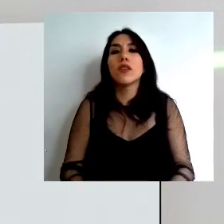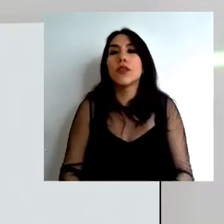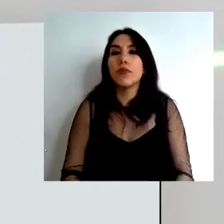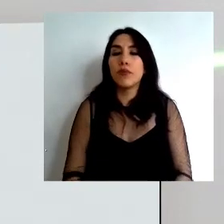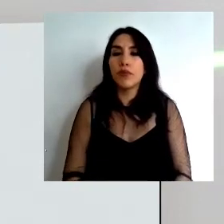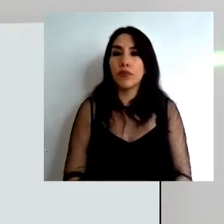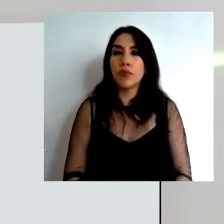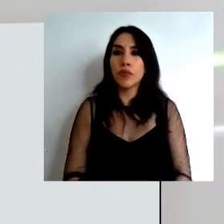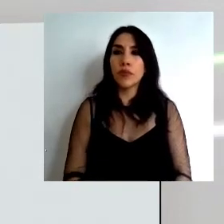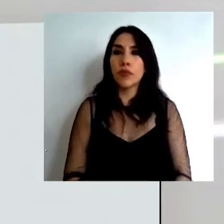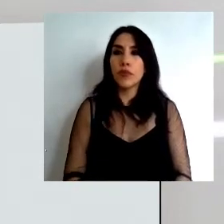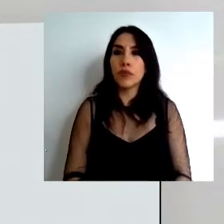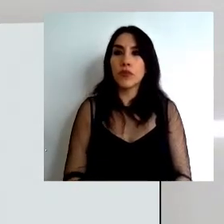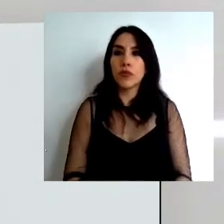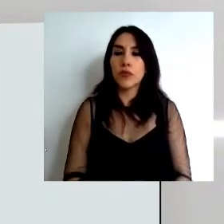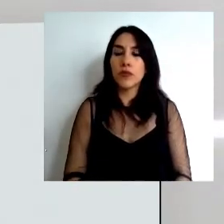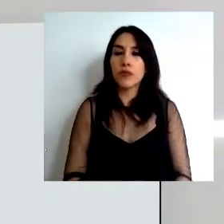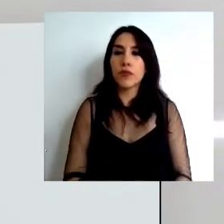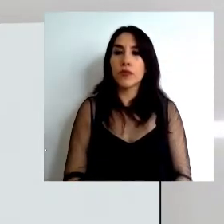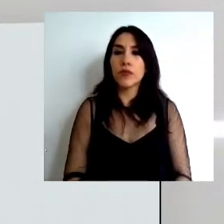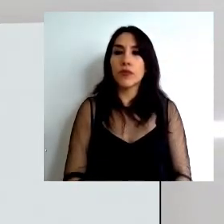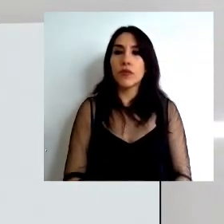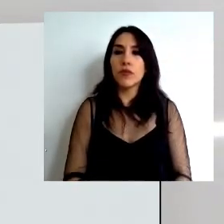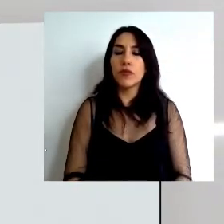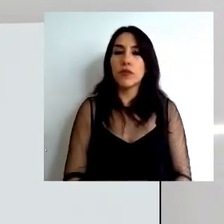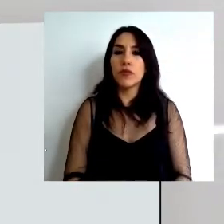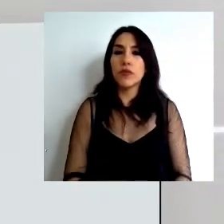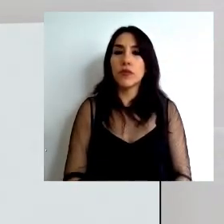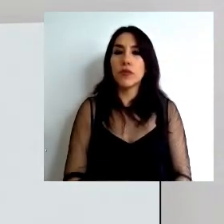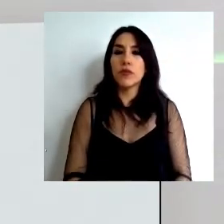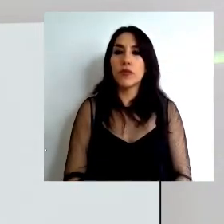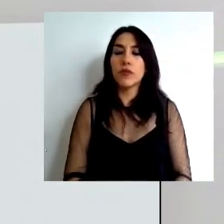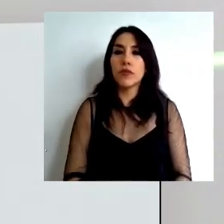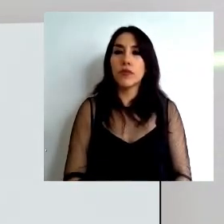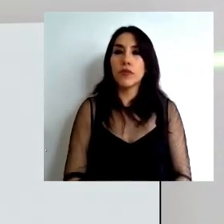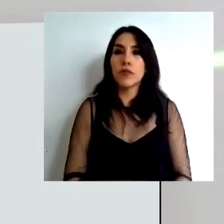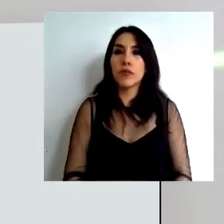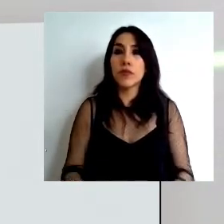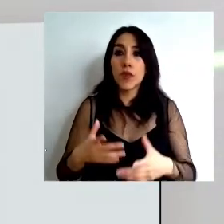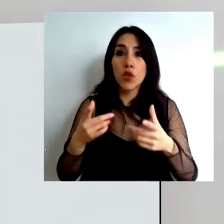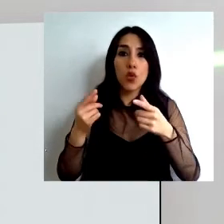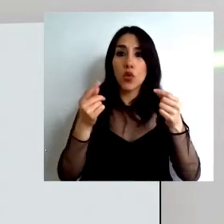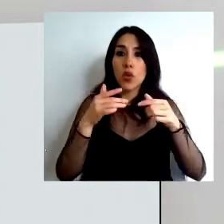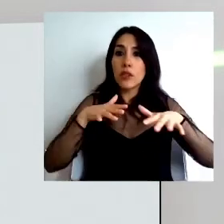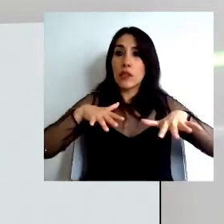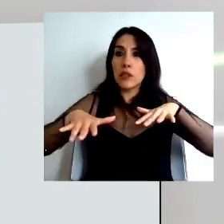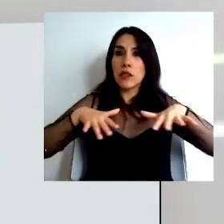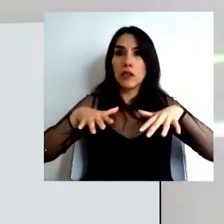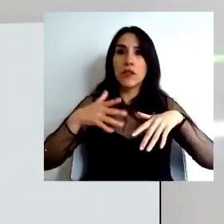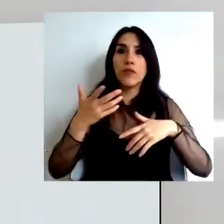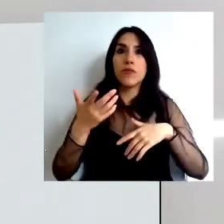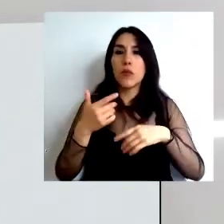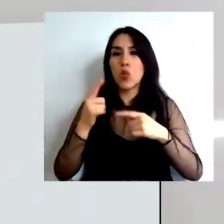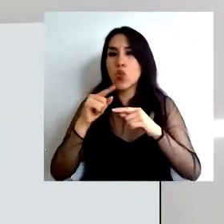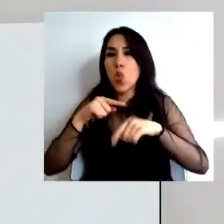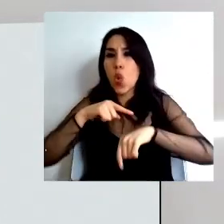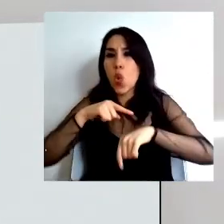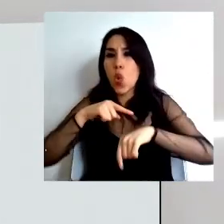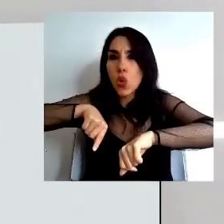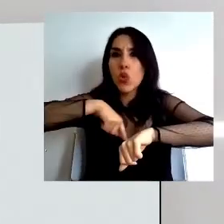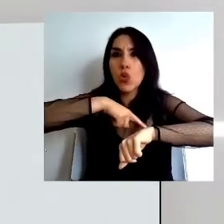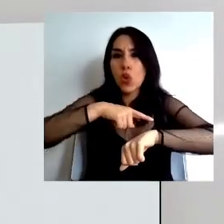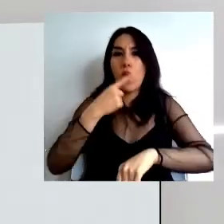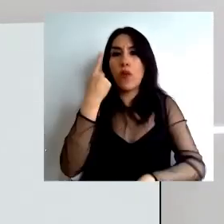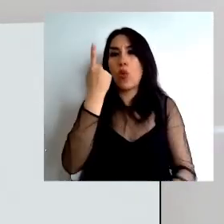slowly than with partnerships. Well, I understand you opted for the social franchise model because